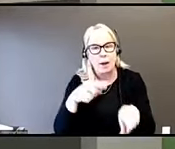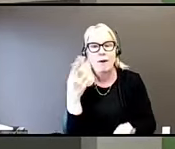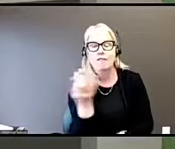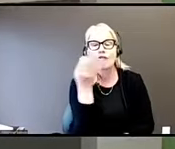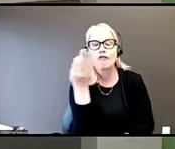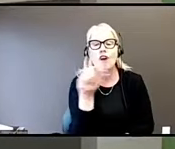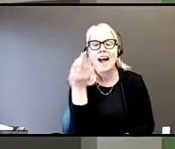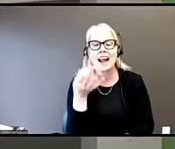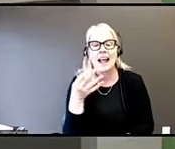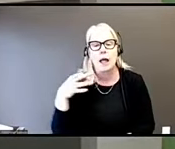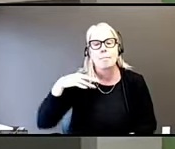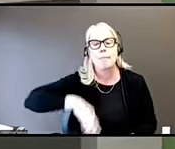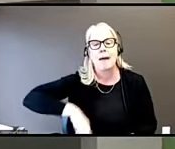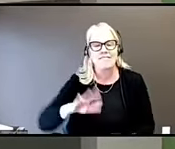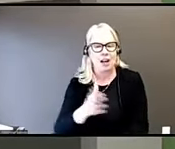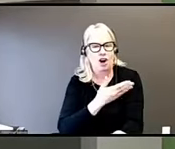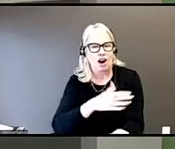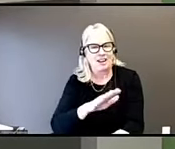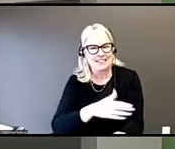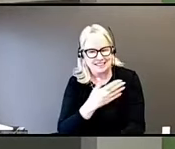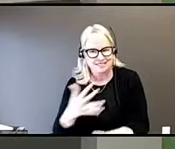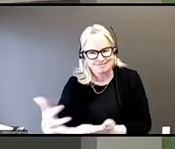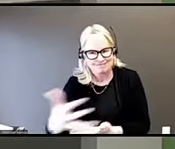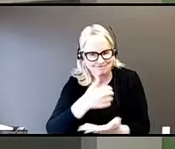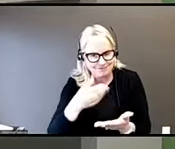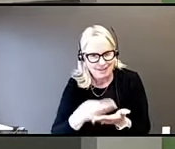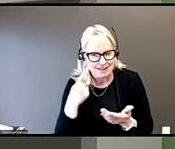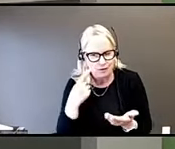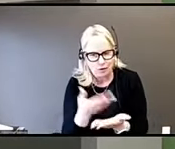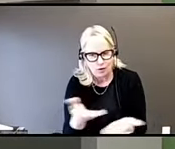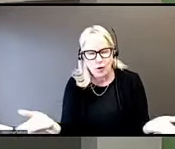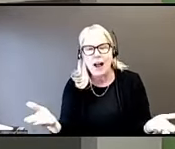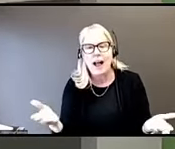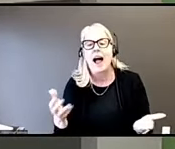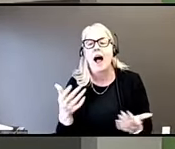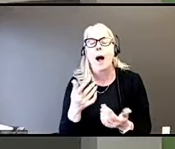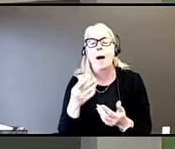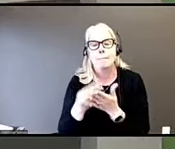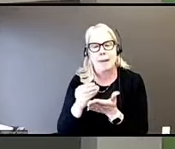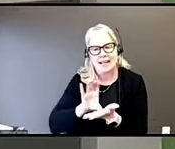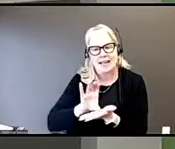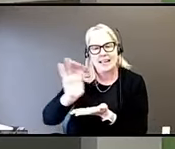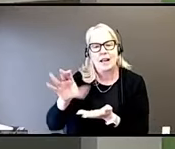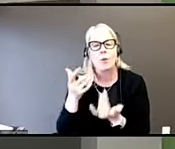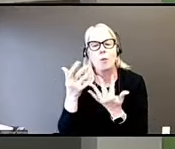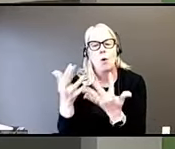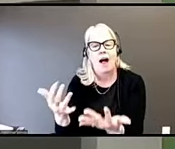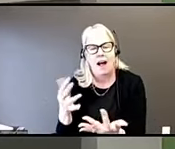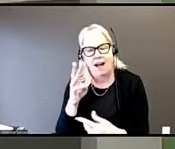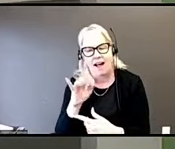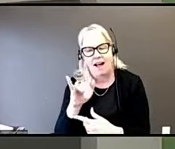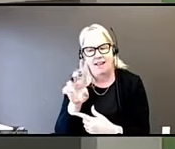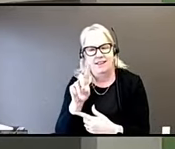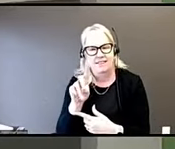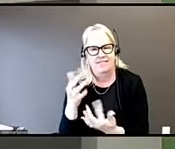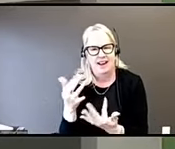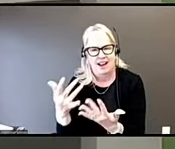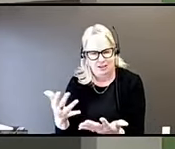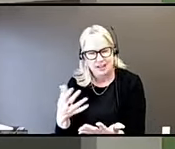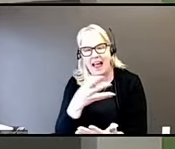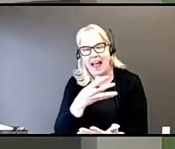the Scotiabank Center and to give the wildfire to the wildfire funds established by the United Way Halifax and the Canadian Red